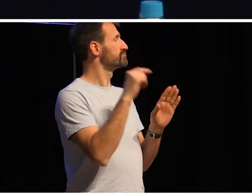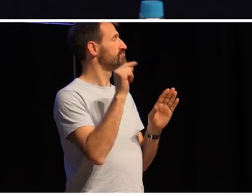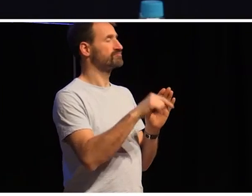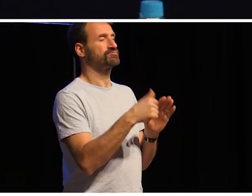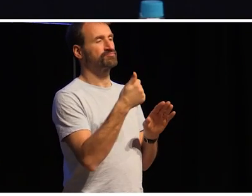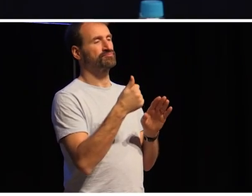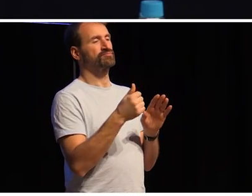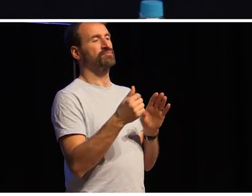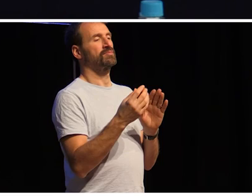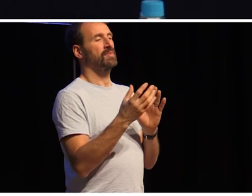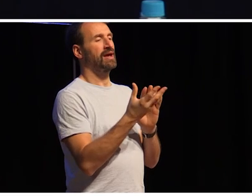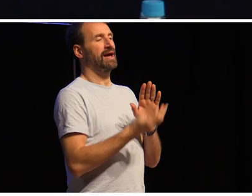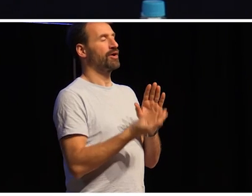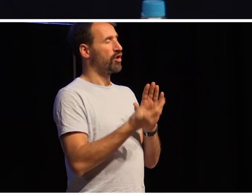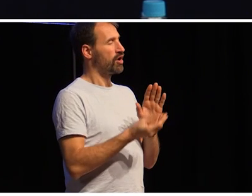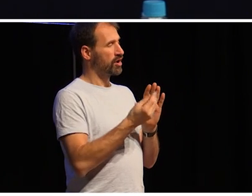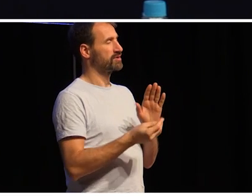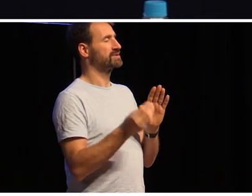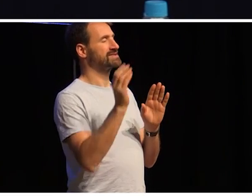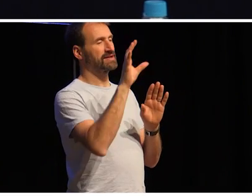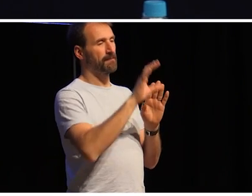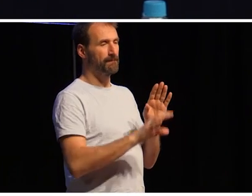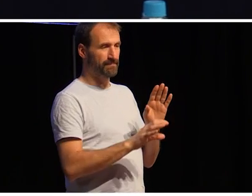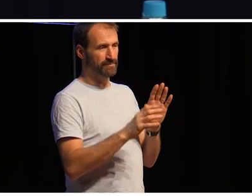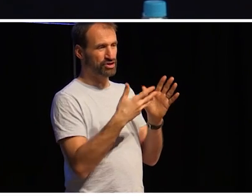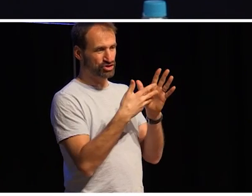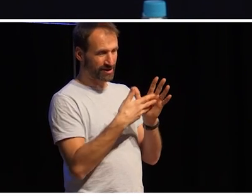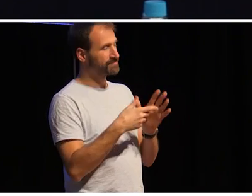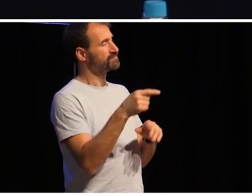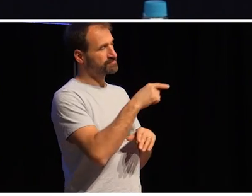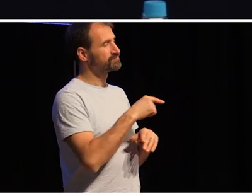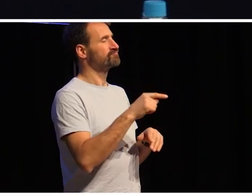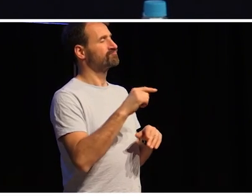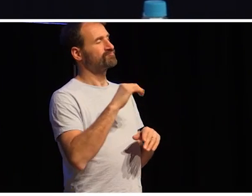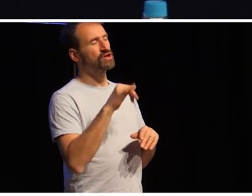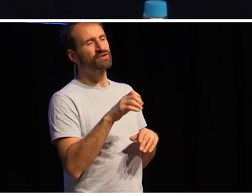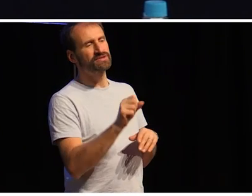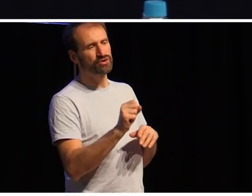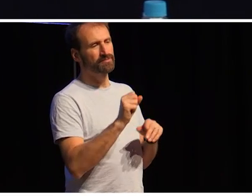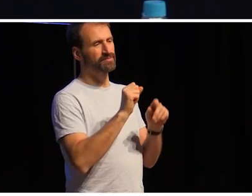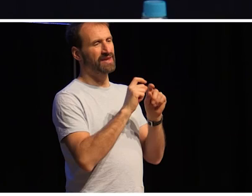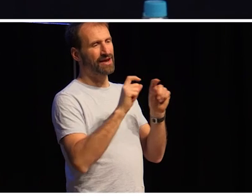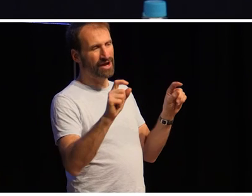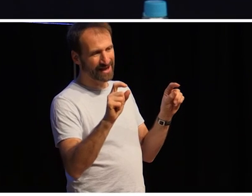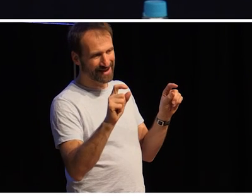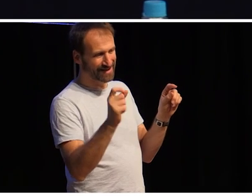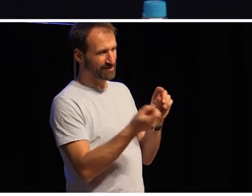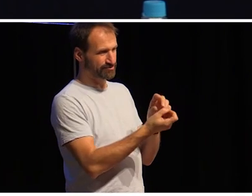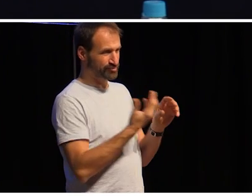record set object. And then we go through this record set object, put everything into a JavaScript array. Finally,